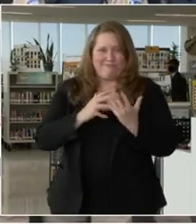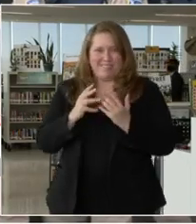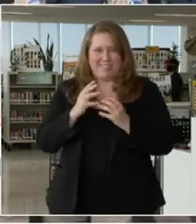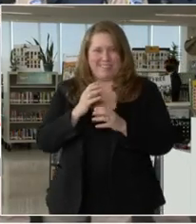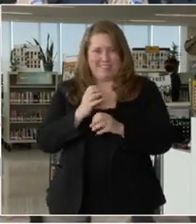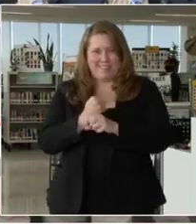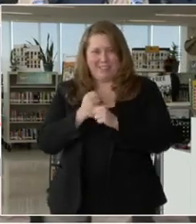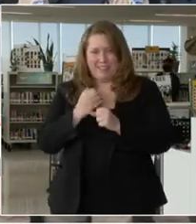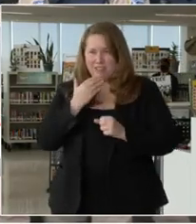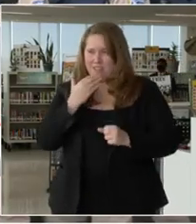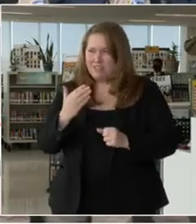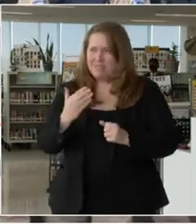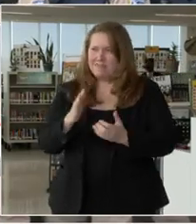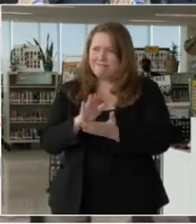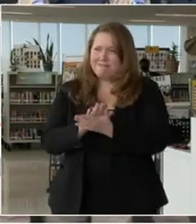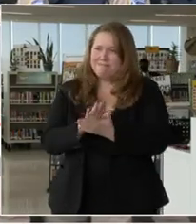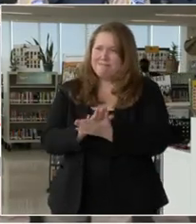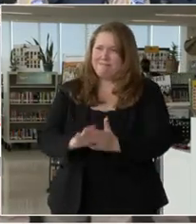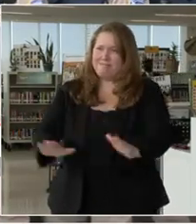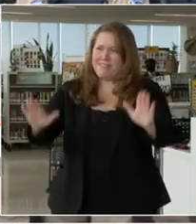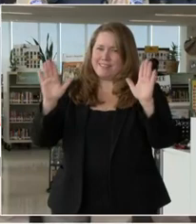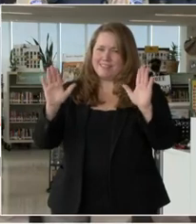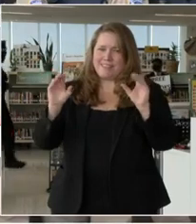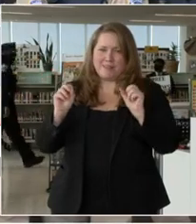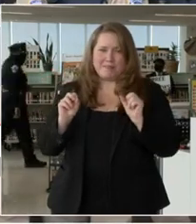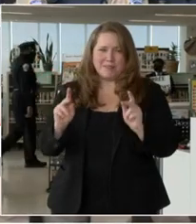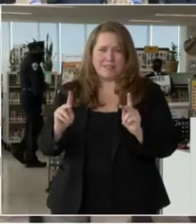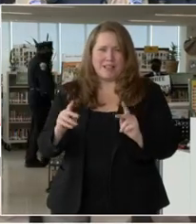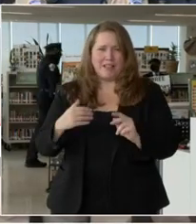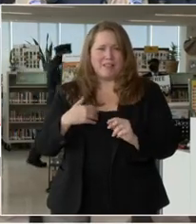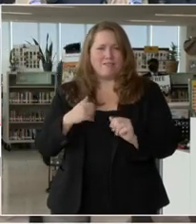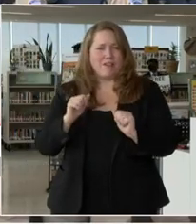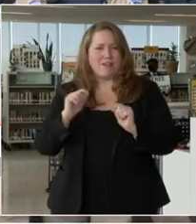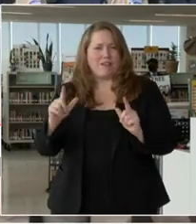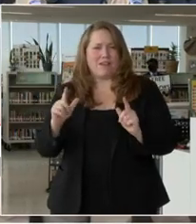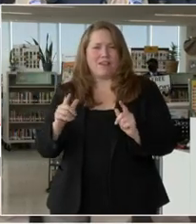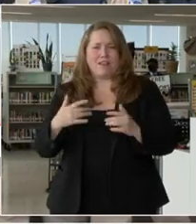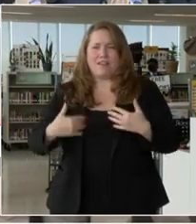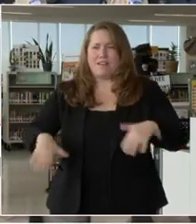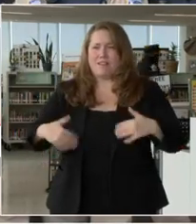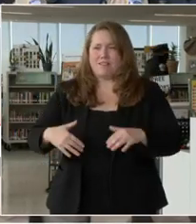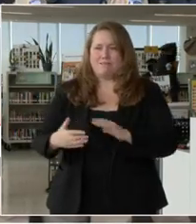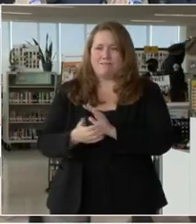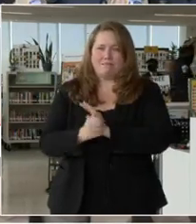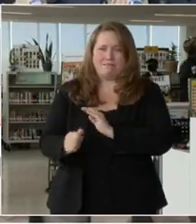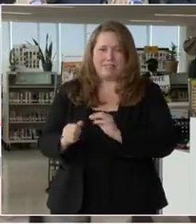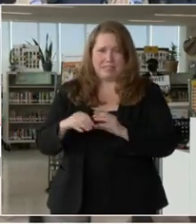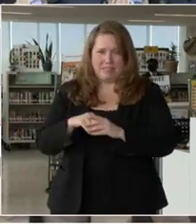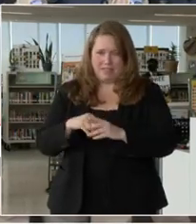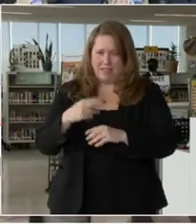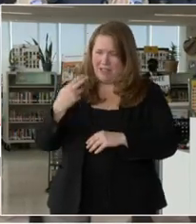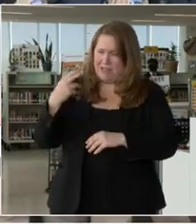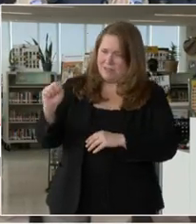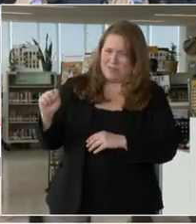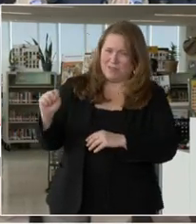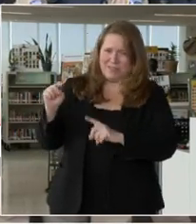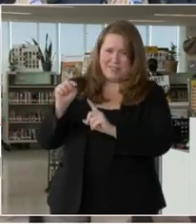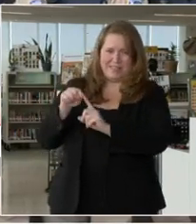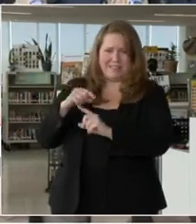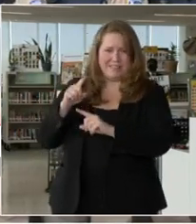academics certainly, but also getting all of the extracurriculars that go along with being in high school. And I couldn't